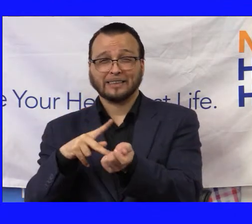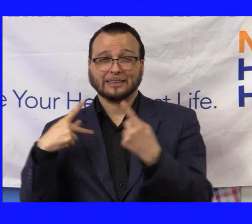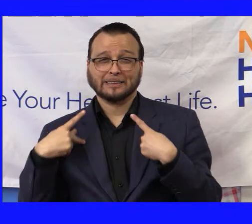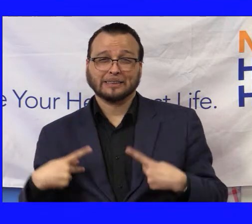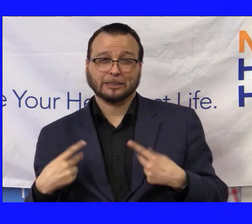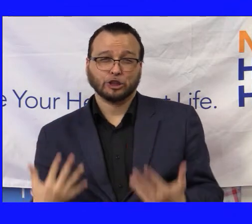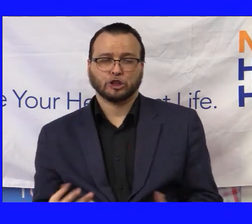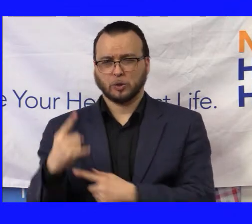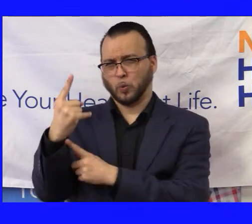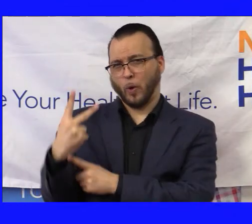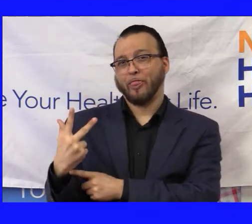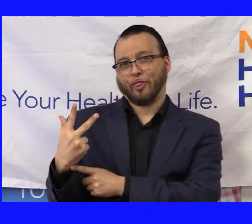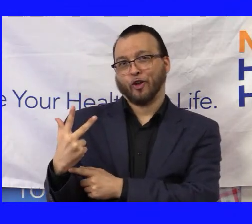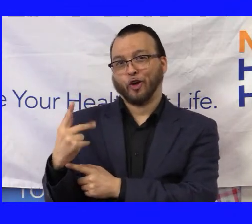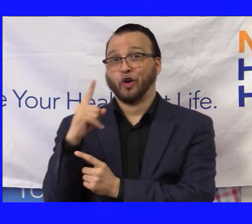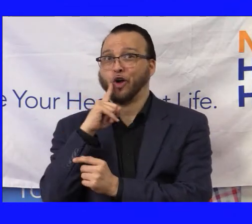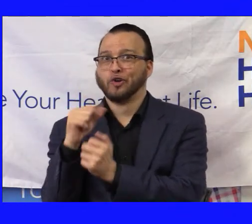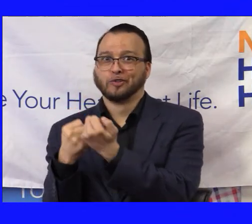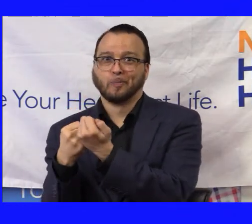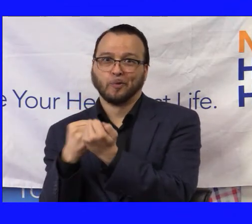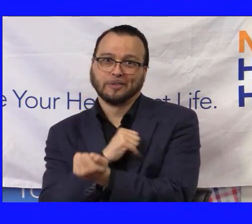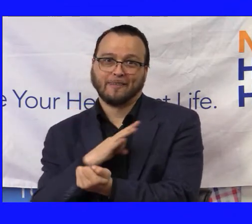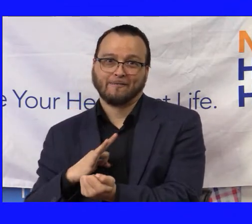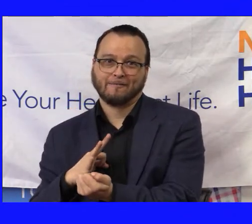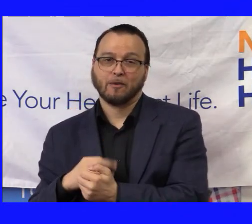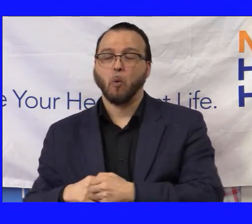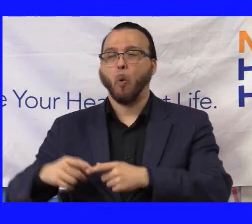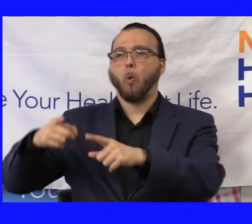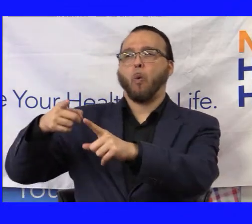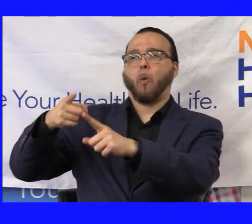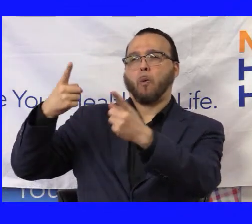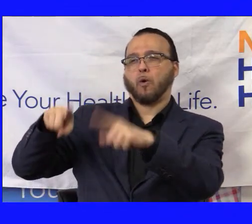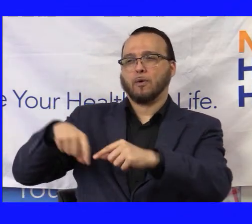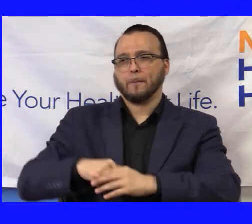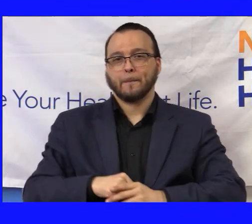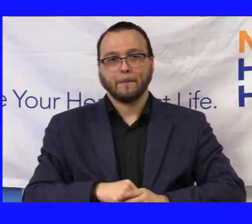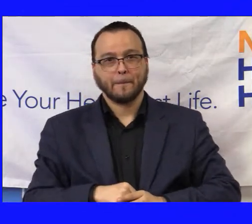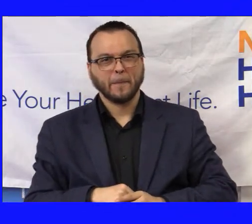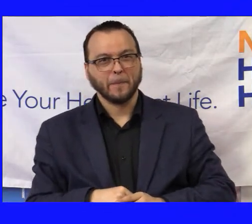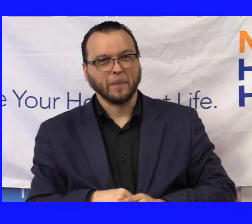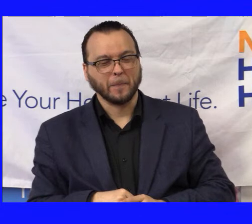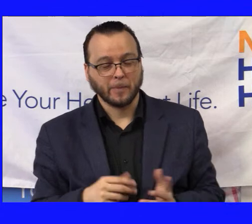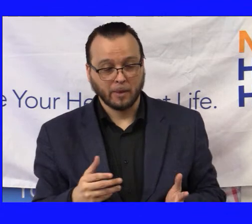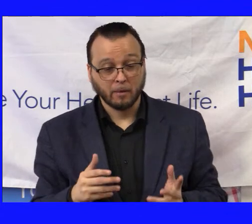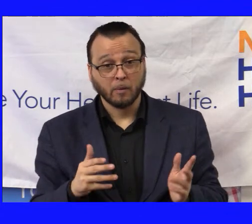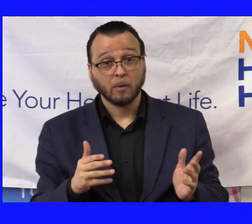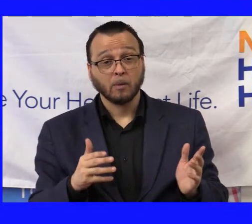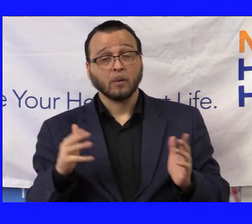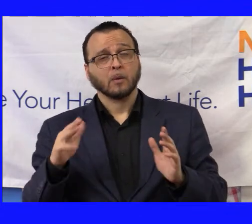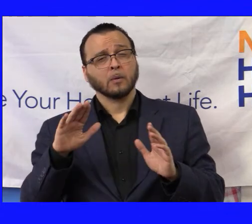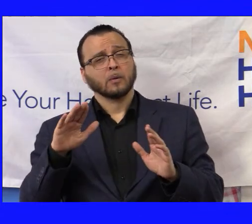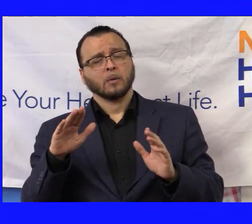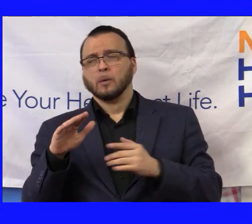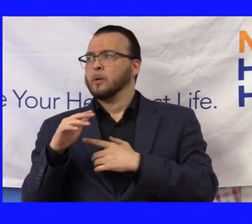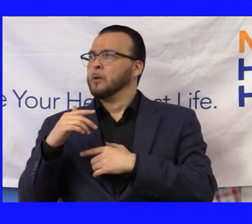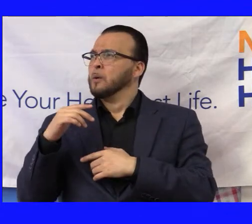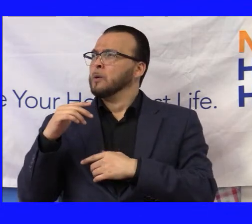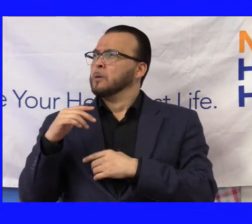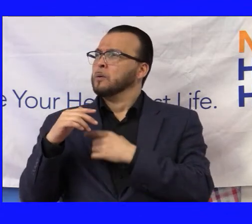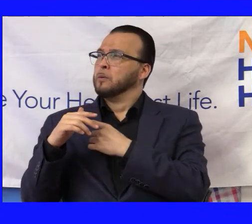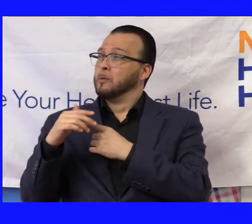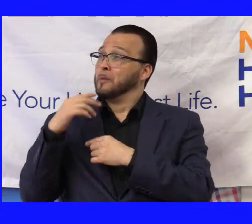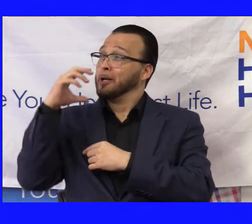would agree with 1/3 that. support. Yes, I would agree with that. And I guess more broadly, and maybe you'll get into this,